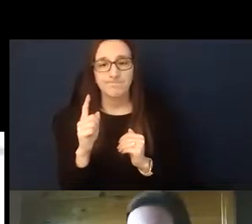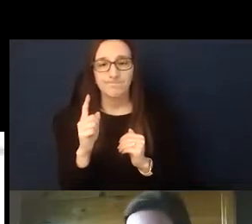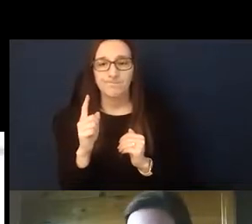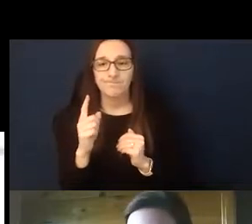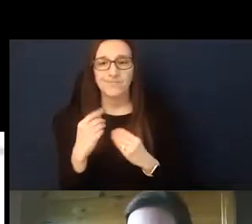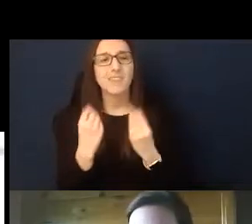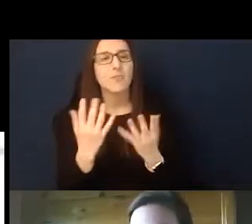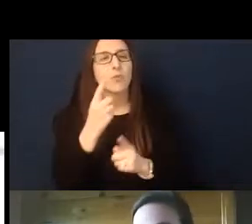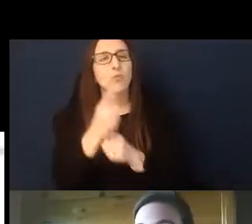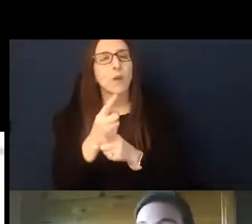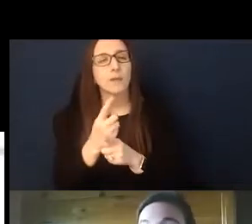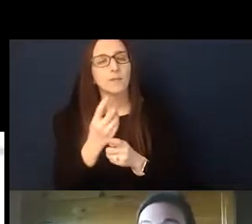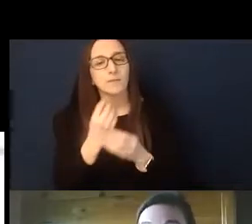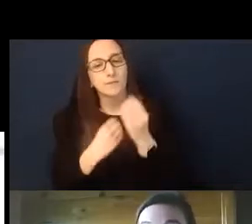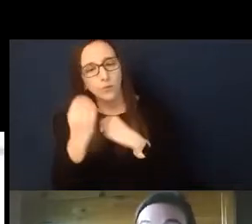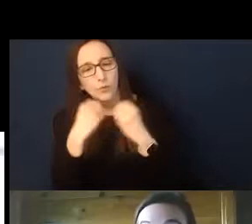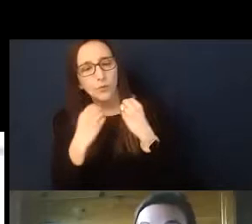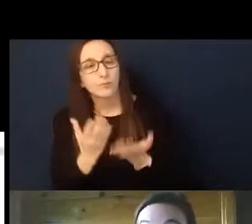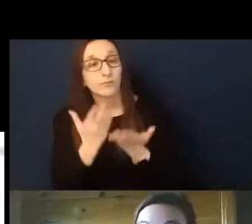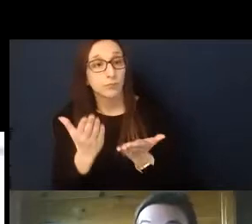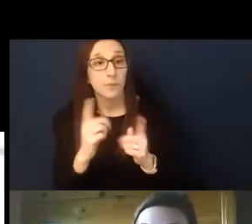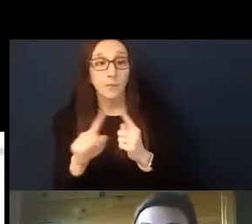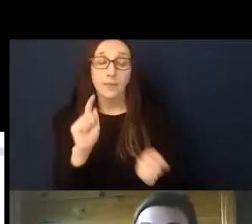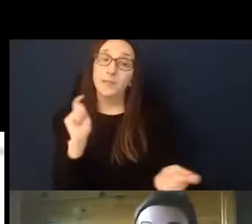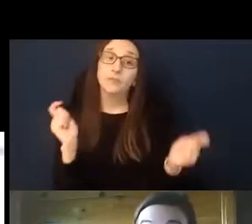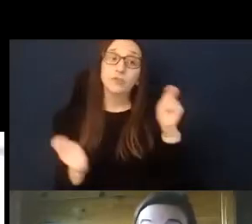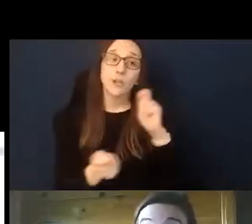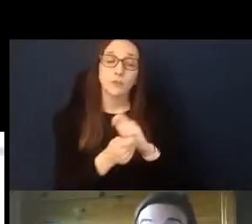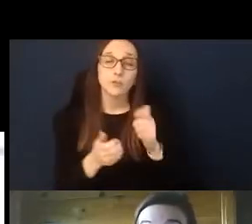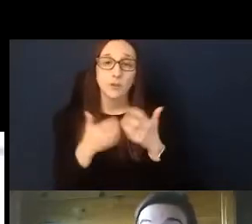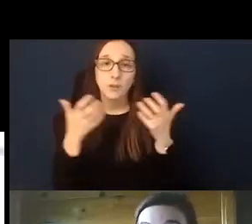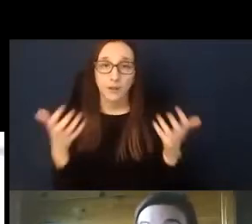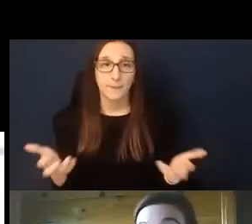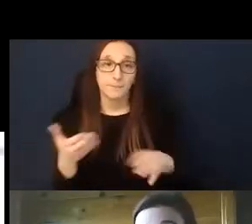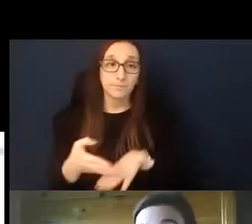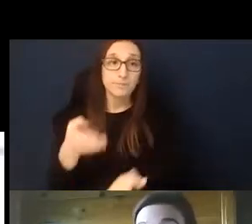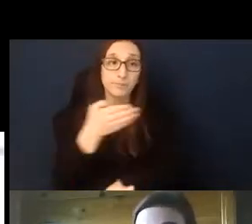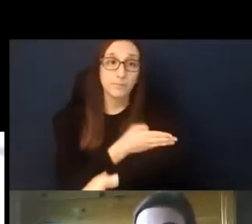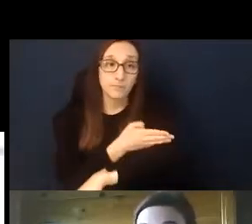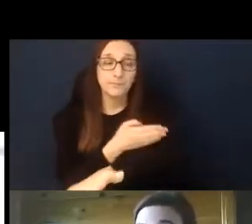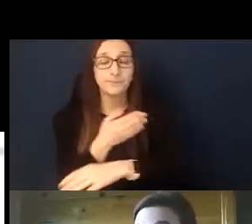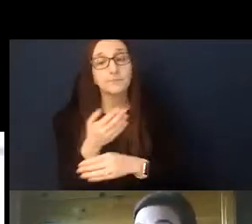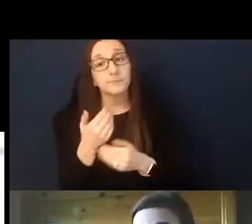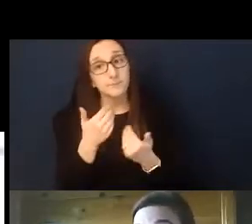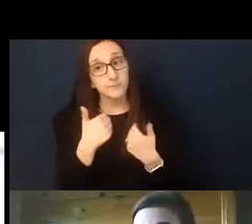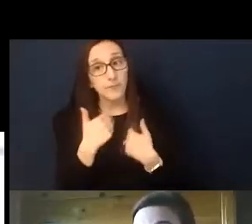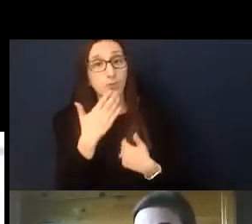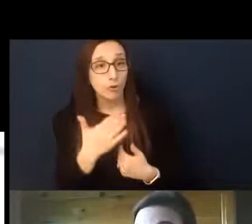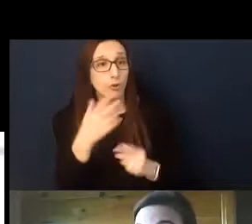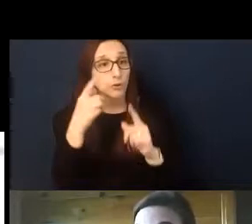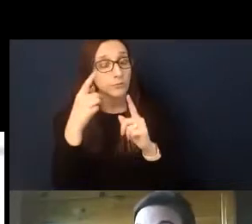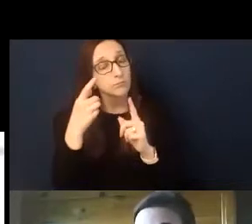right nutrition to people, but they've definitely come a long way, and they have some really good points, and I can get